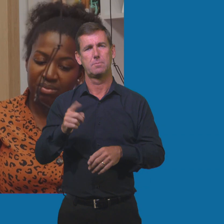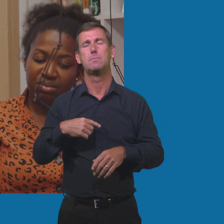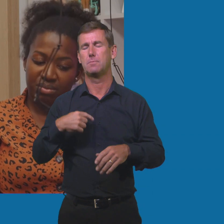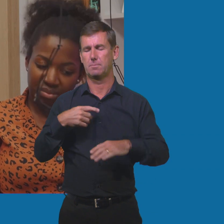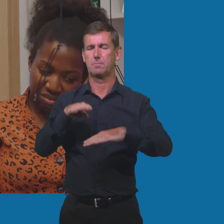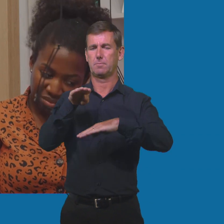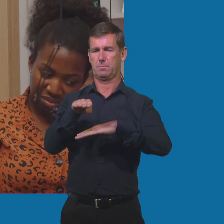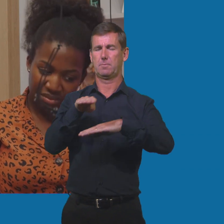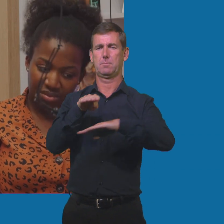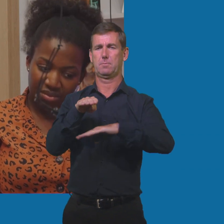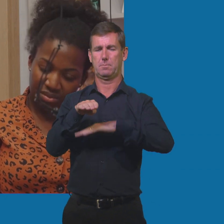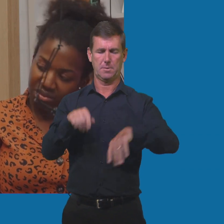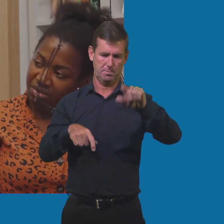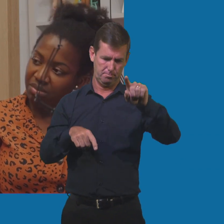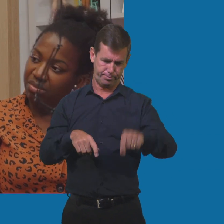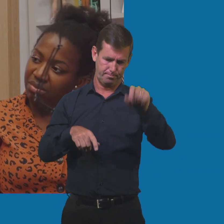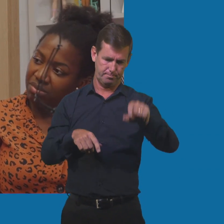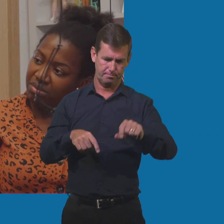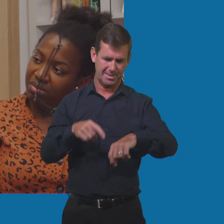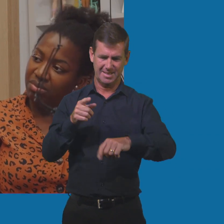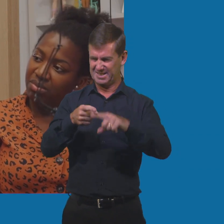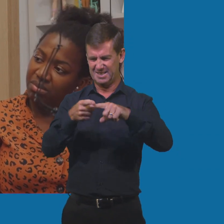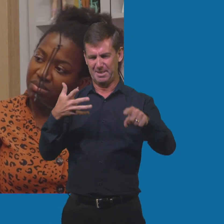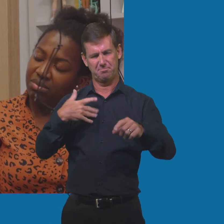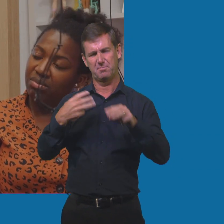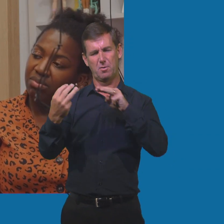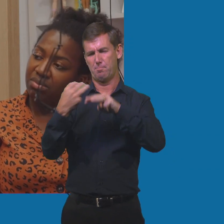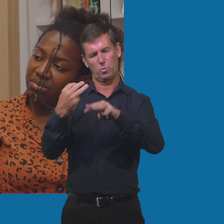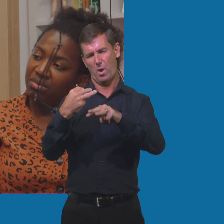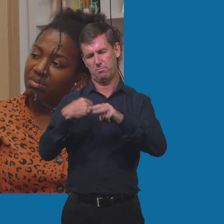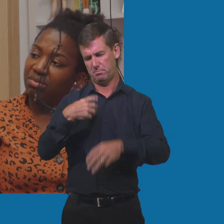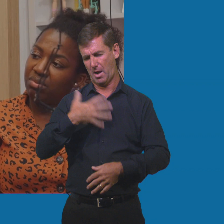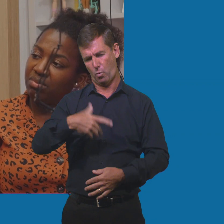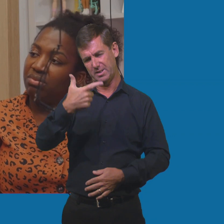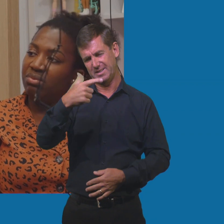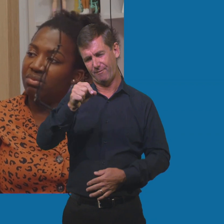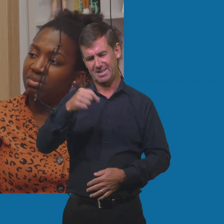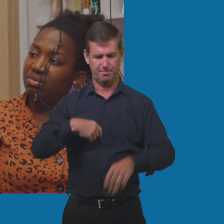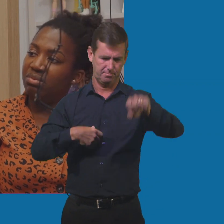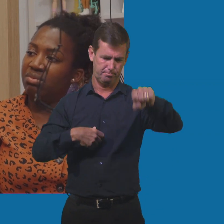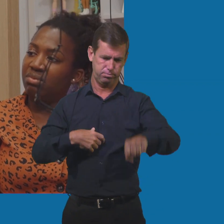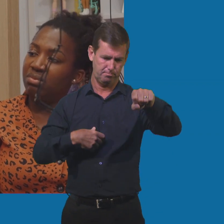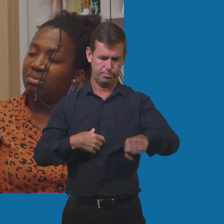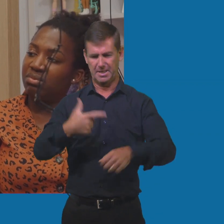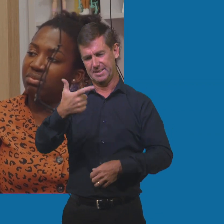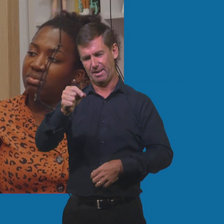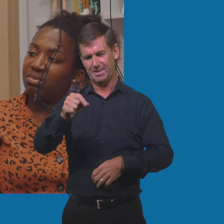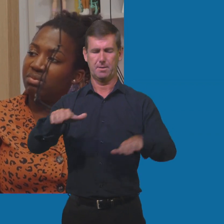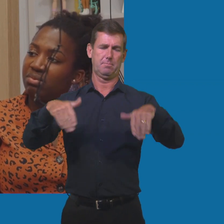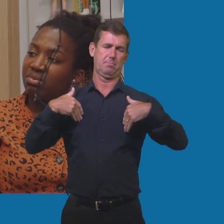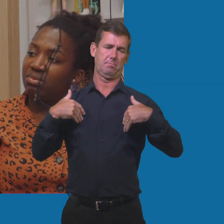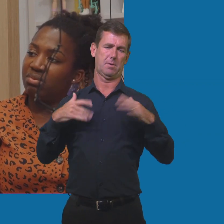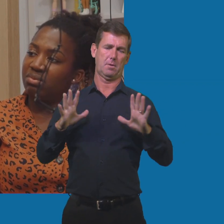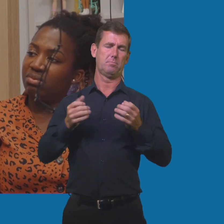you set the speed of your car and your car will carry on at that speed. So you're on a motorway, I want to do 70, you set 70 and your car goes at that speed. Adaptive